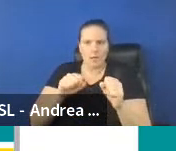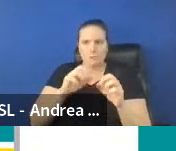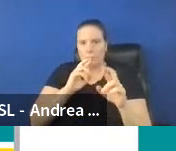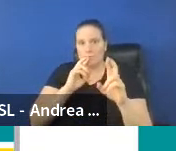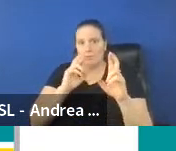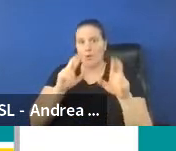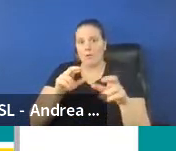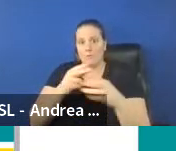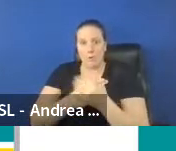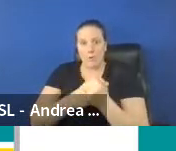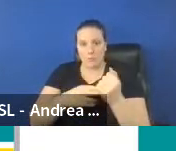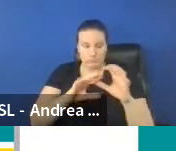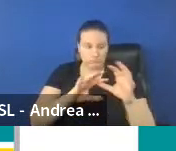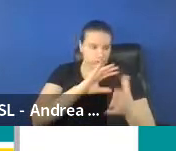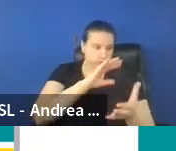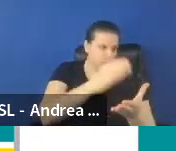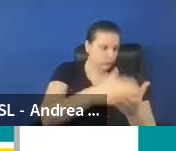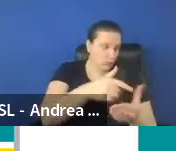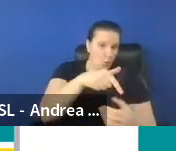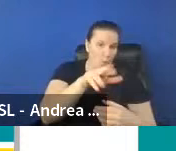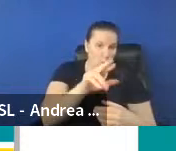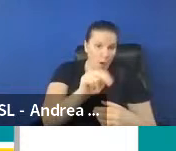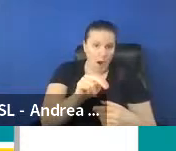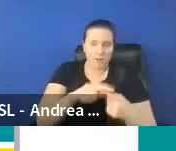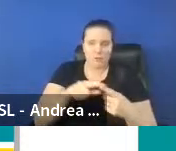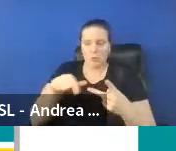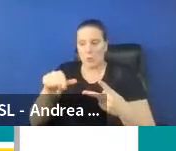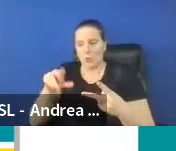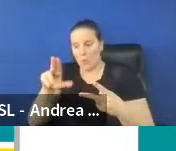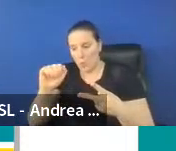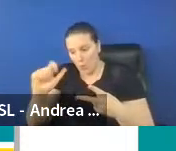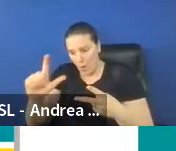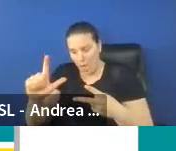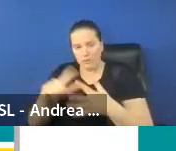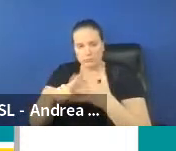out both quantitative and qualitative results on those